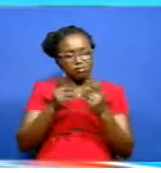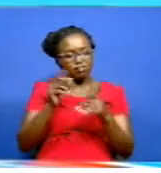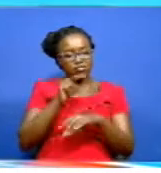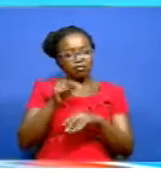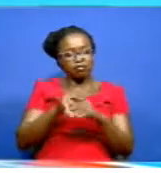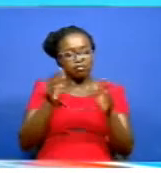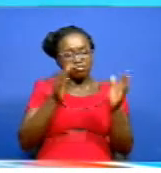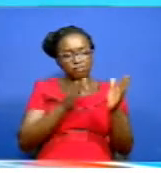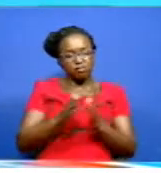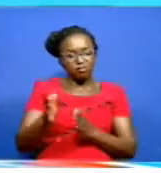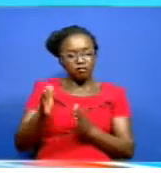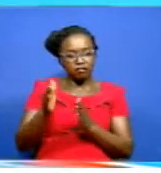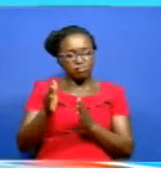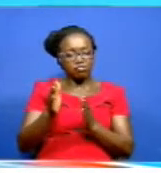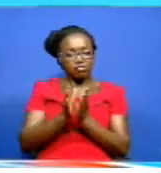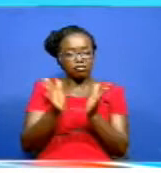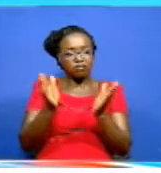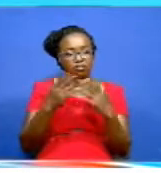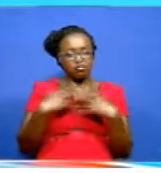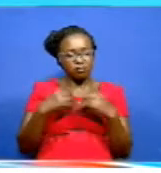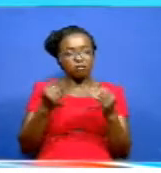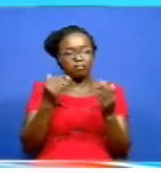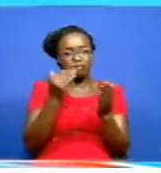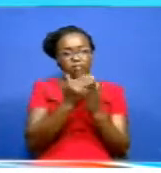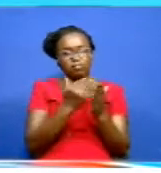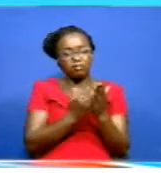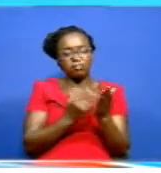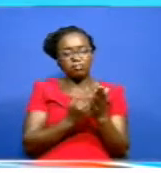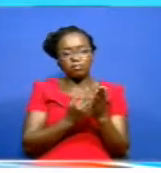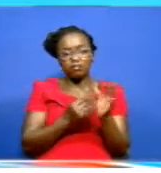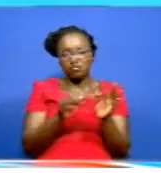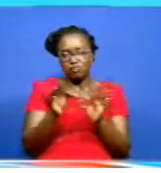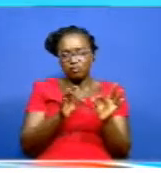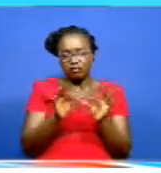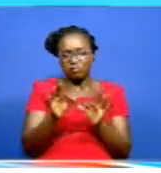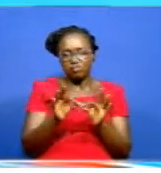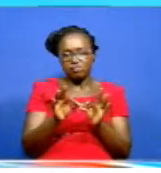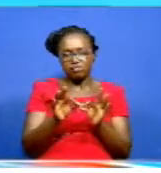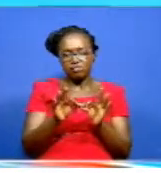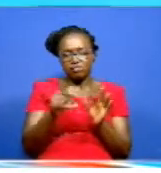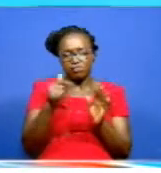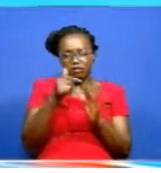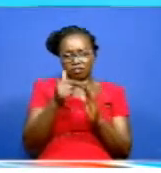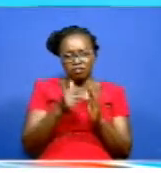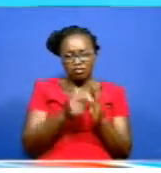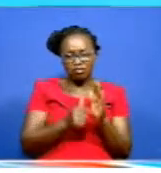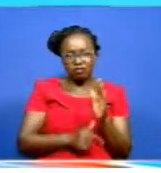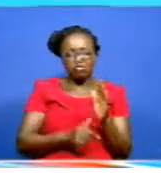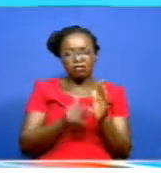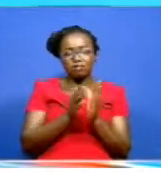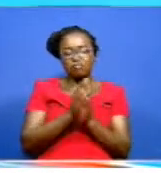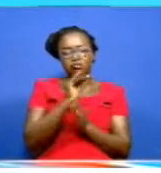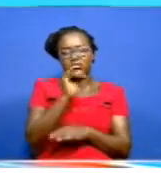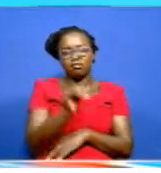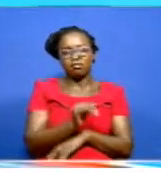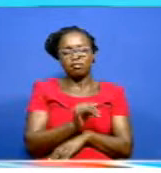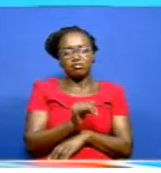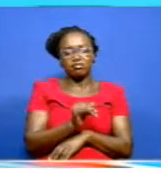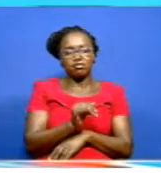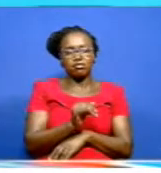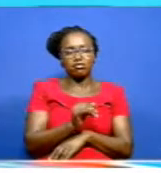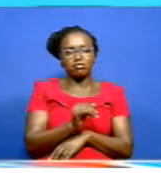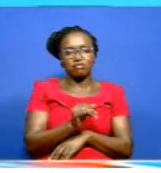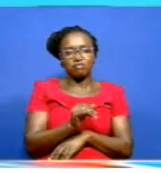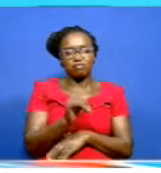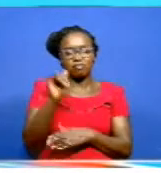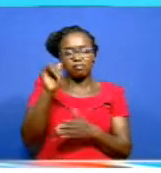Health Programs, trying to put things in perspective, and especially when it comes to the just